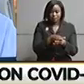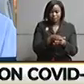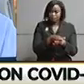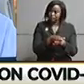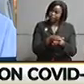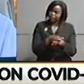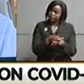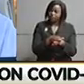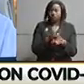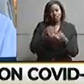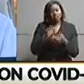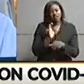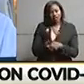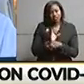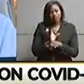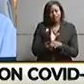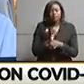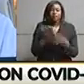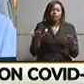in the church